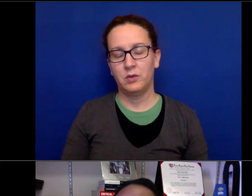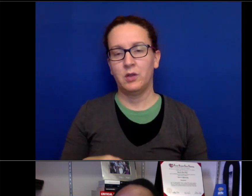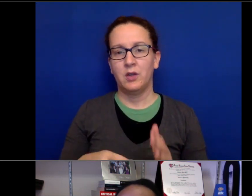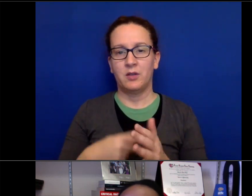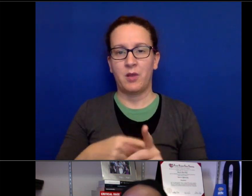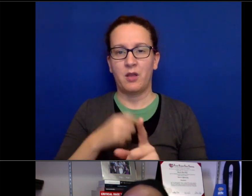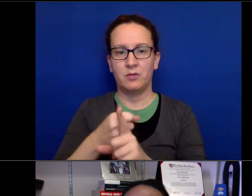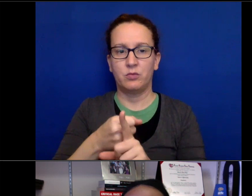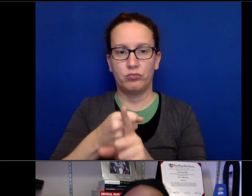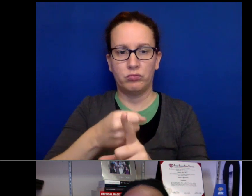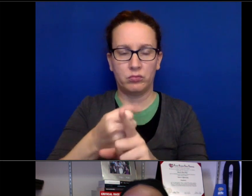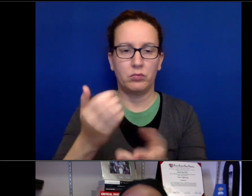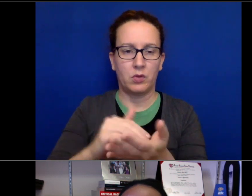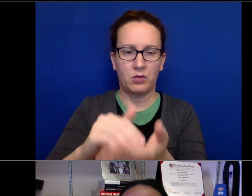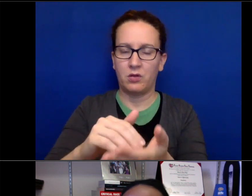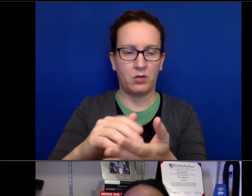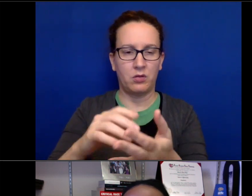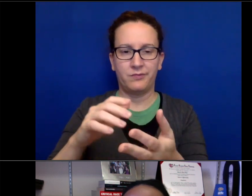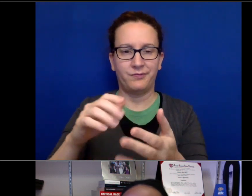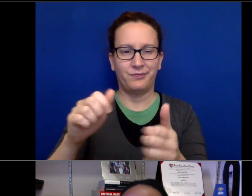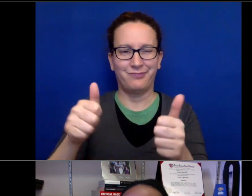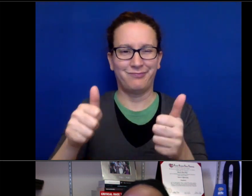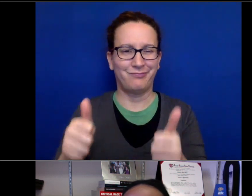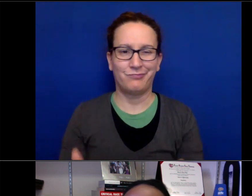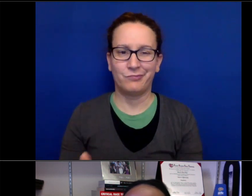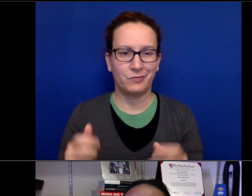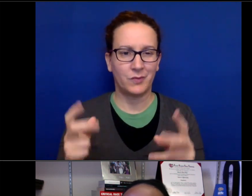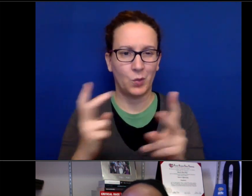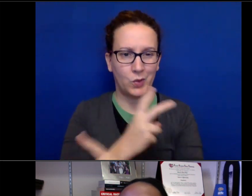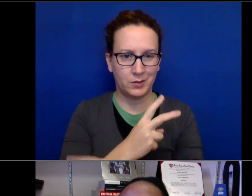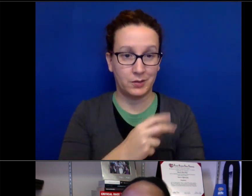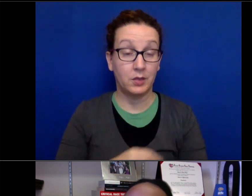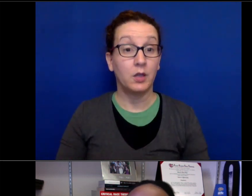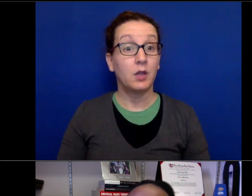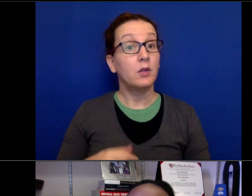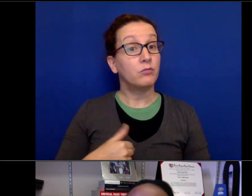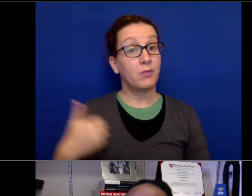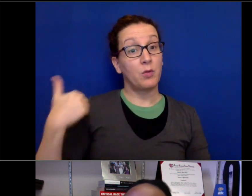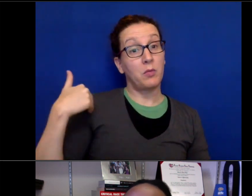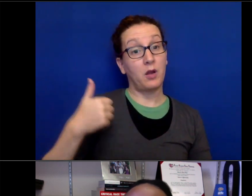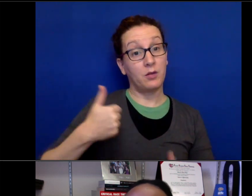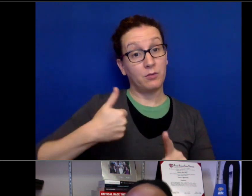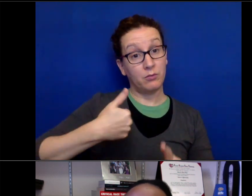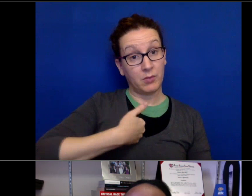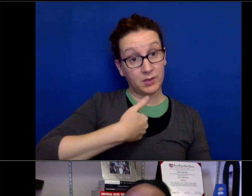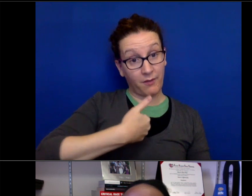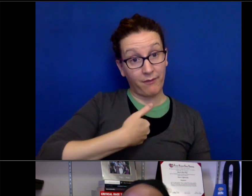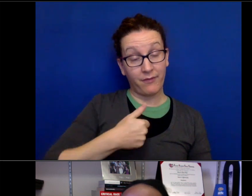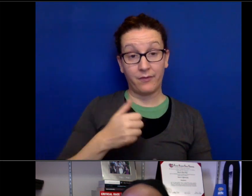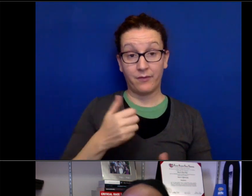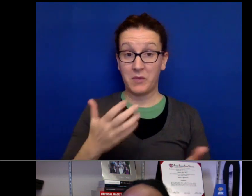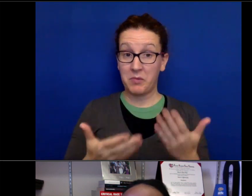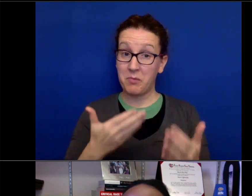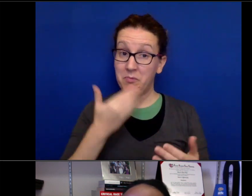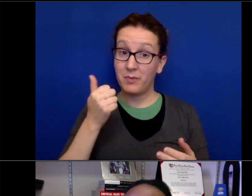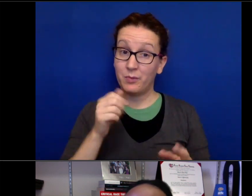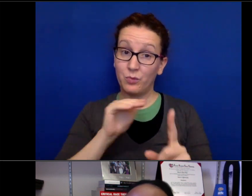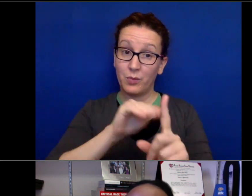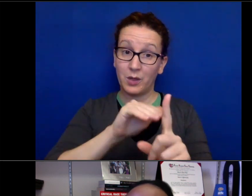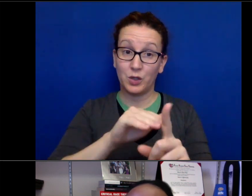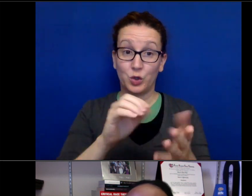diminishing returns, and that's something I have to remind myself all the time, even though I'm probably better at reminding